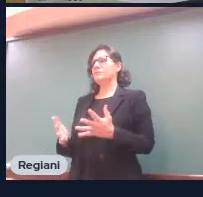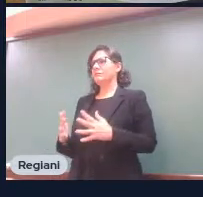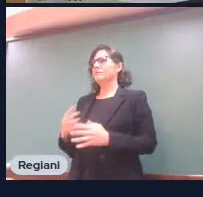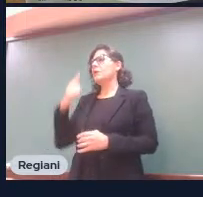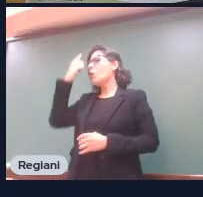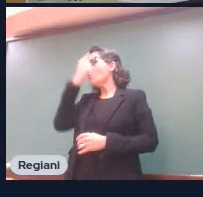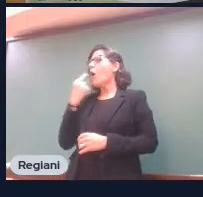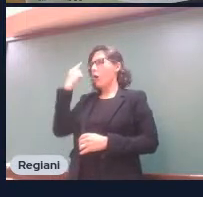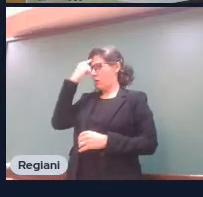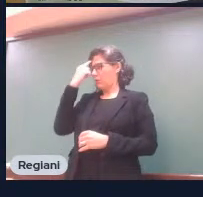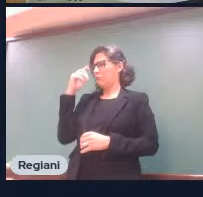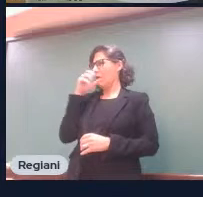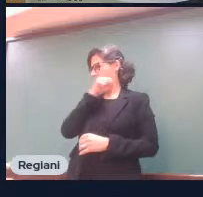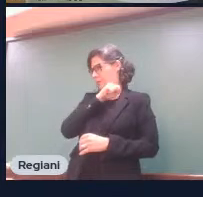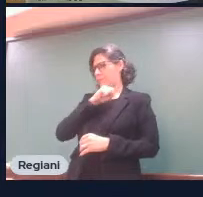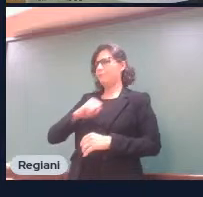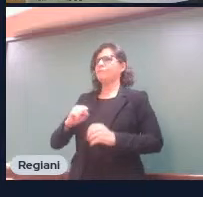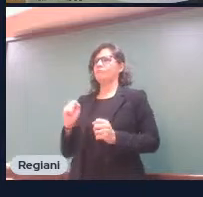very fast pace.